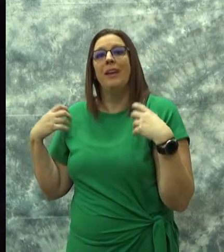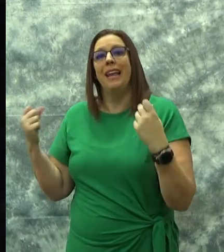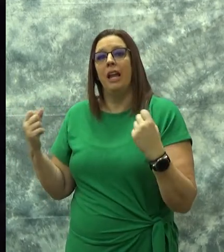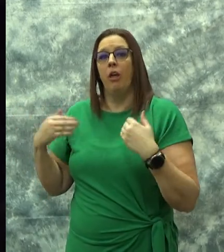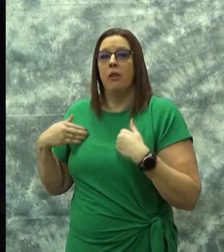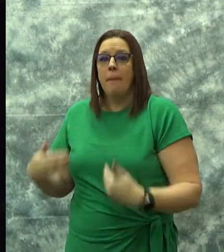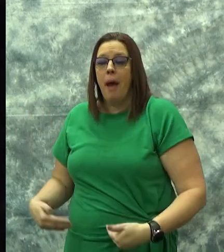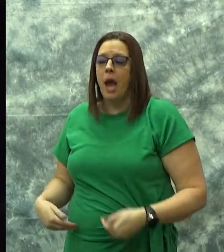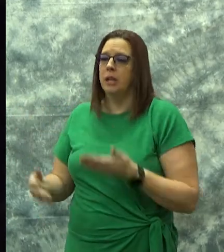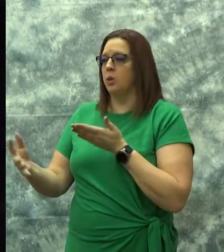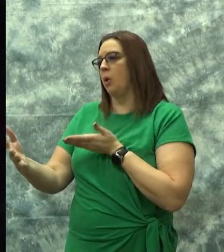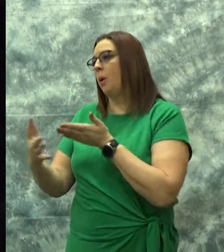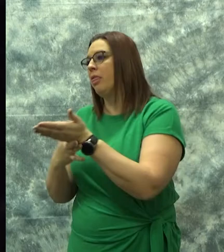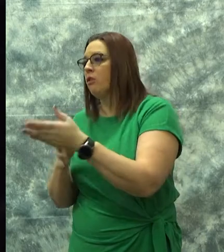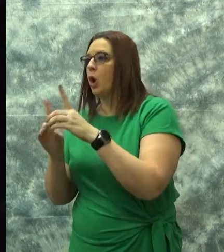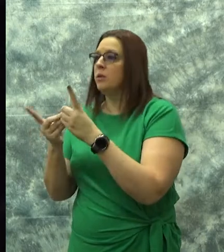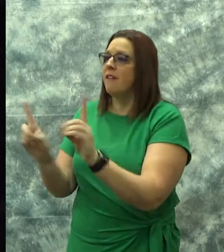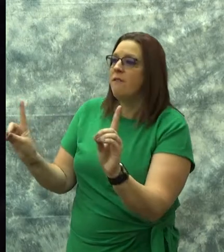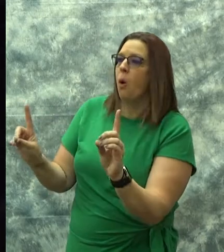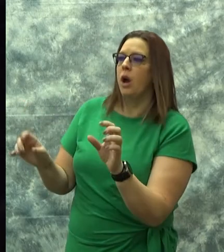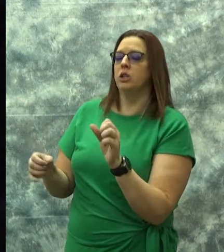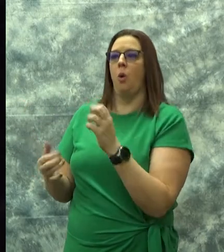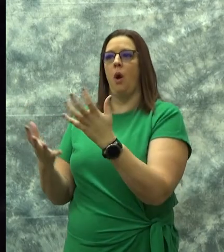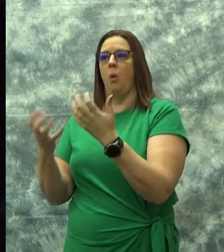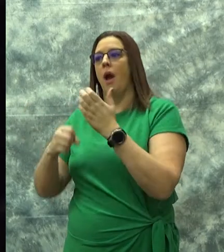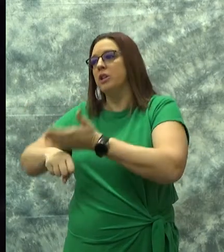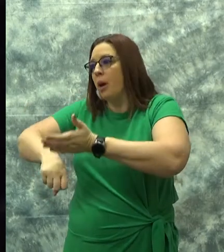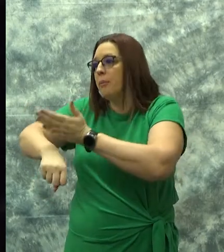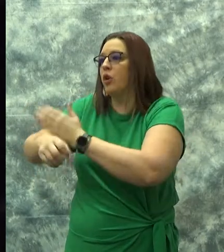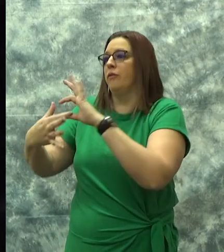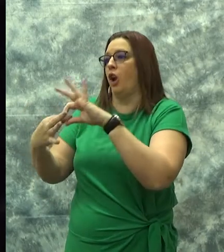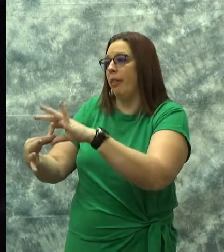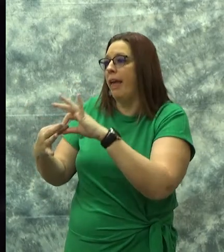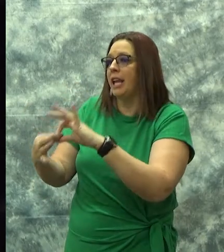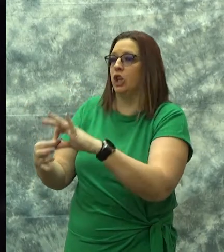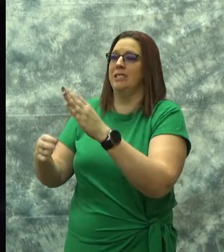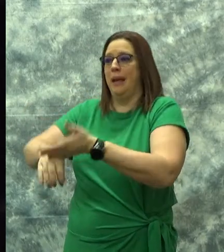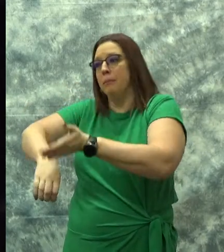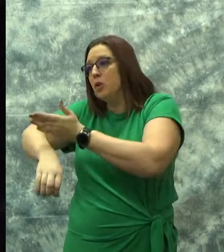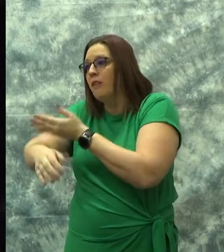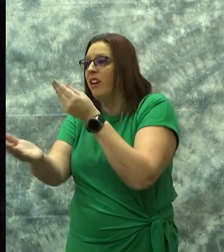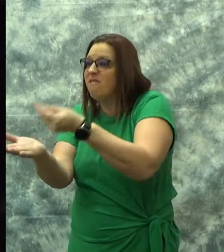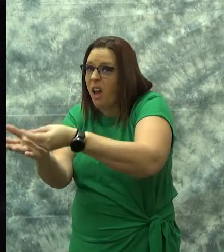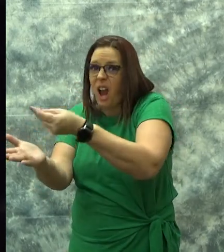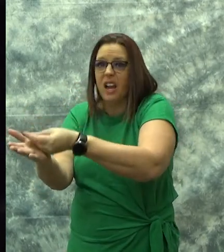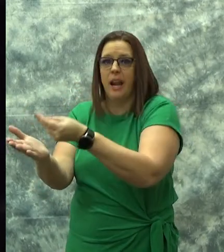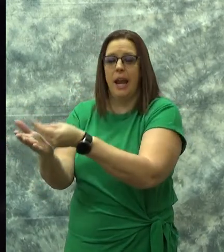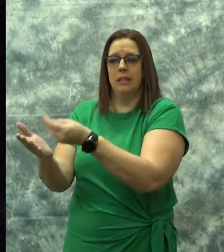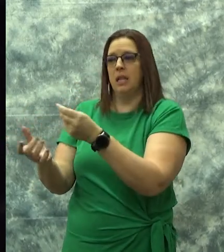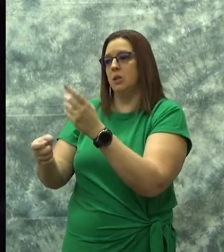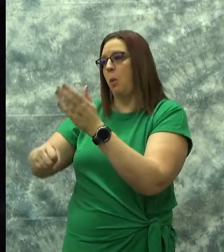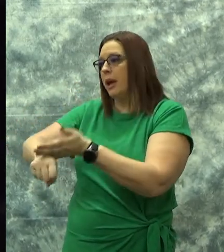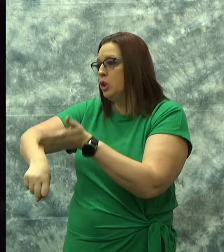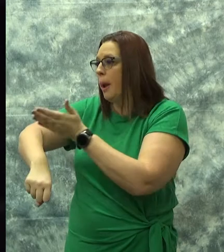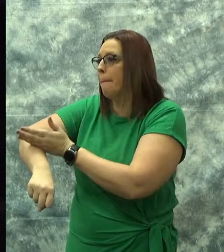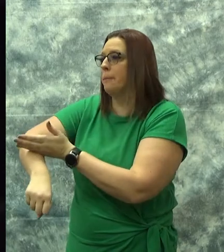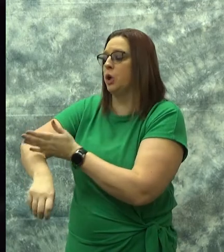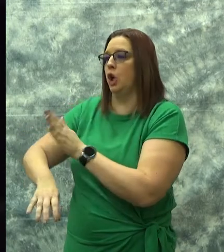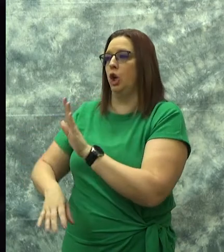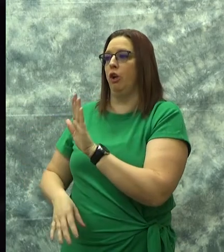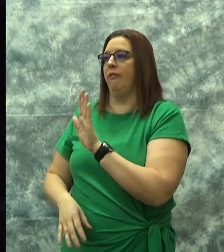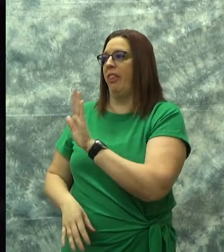their bodies, who are going through divorce, who are wanting to improve their relationships, their finances, who are wanting to